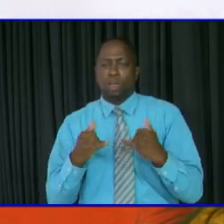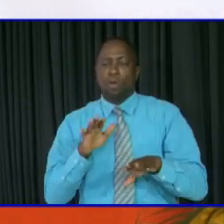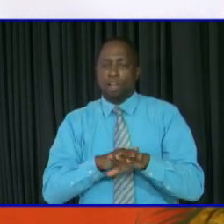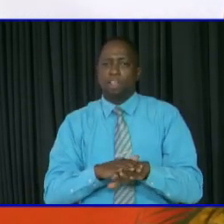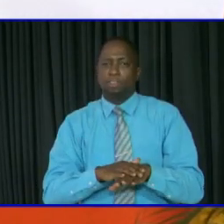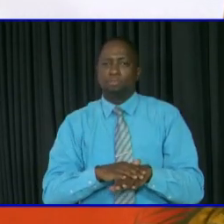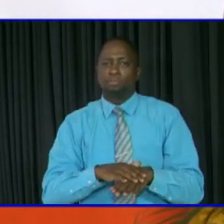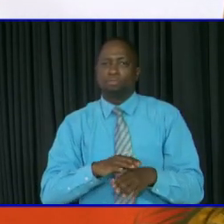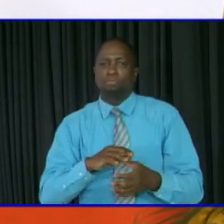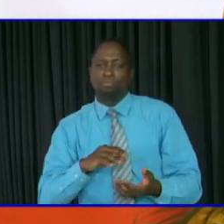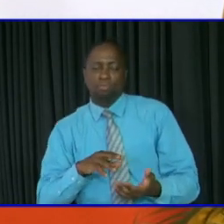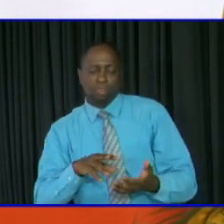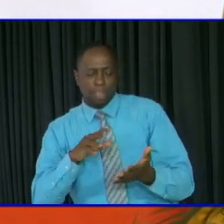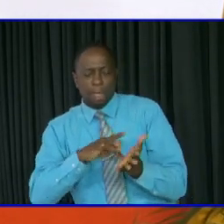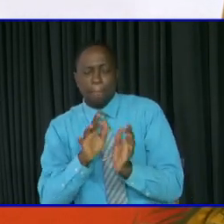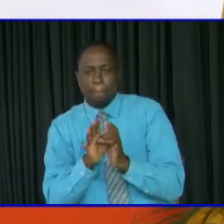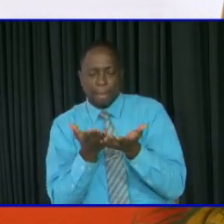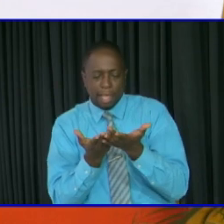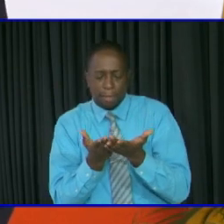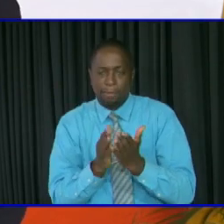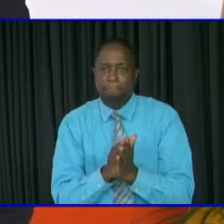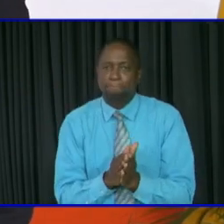7 to 8. The Bible says,